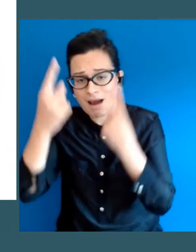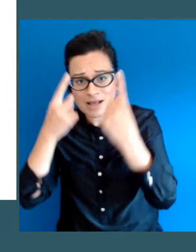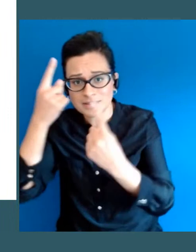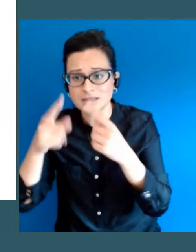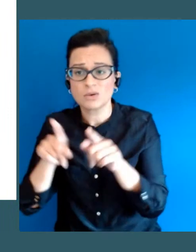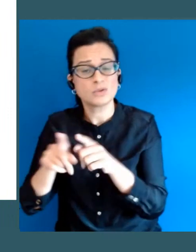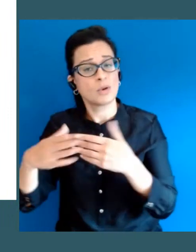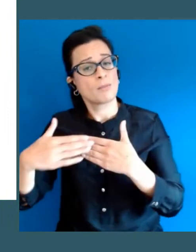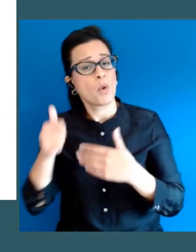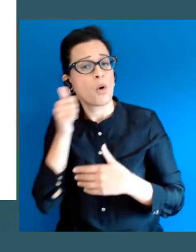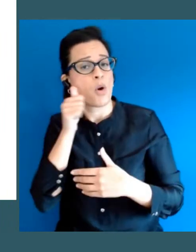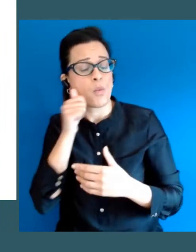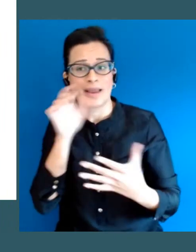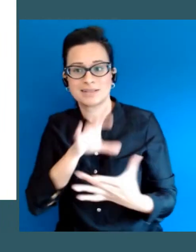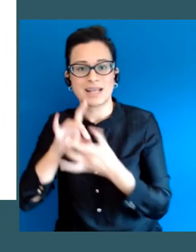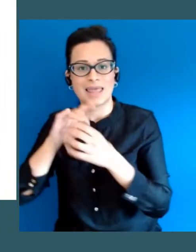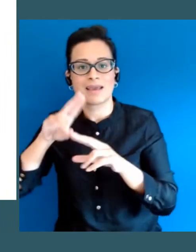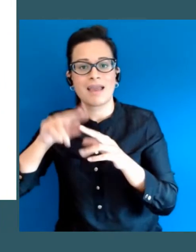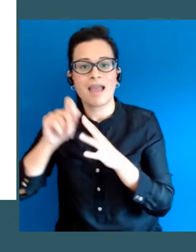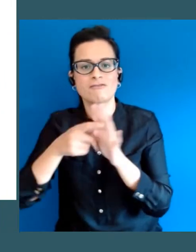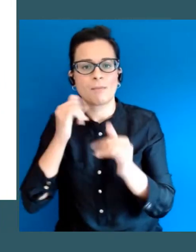around FPIES.